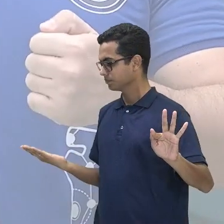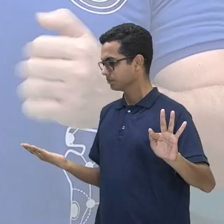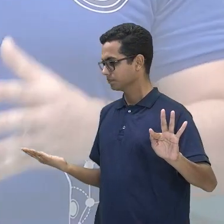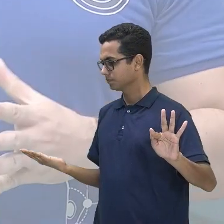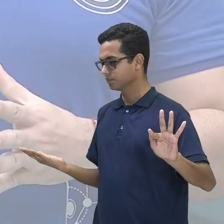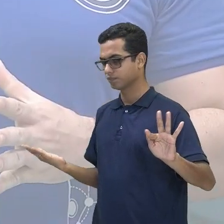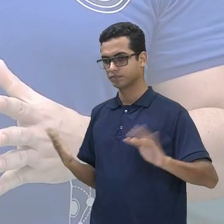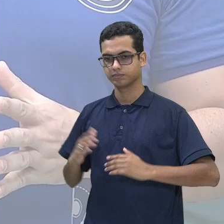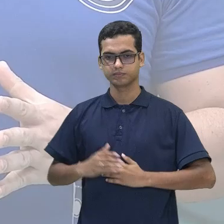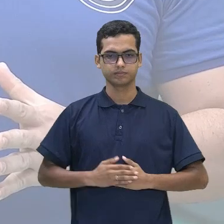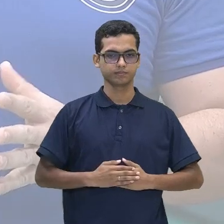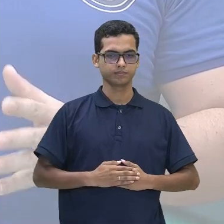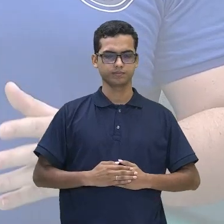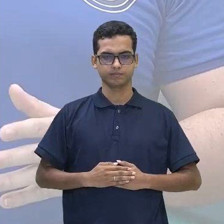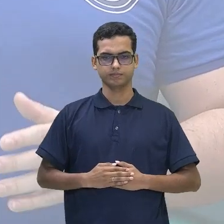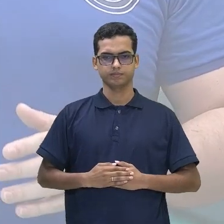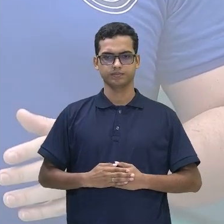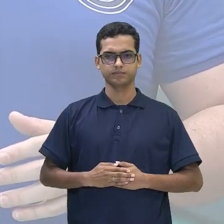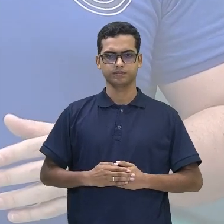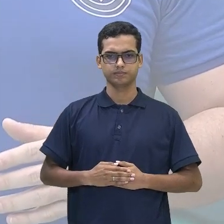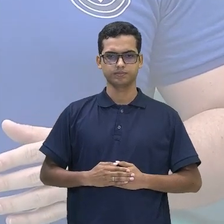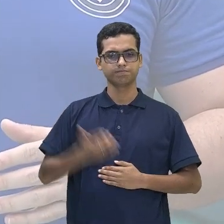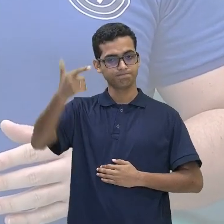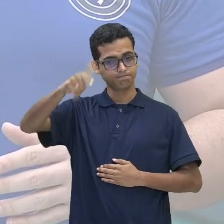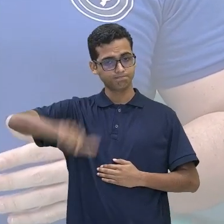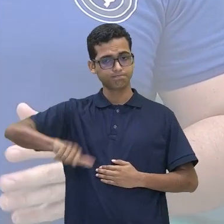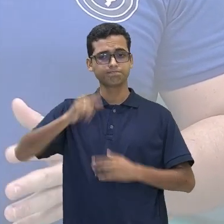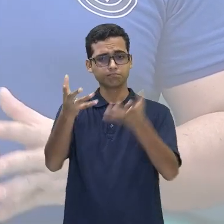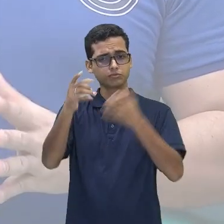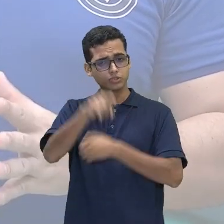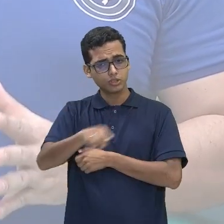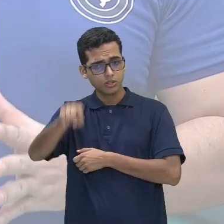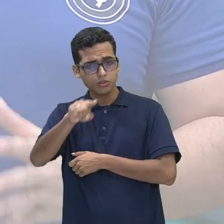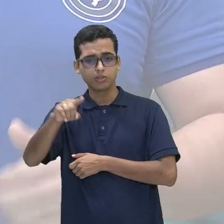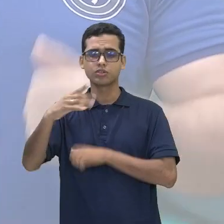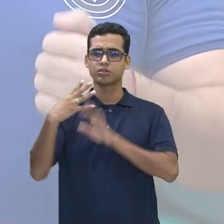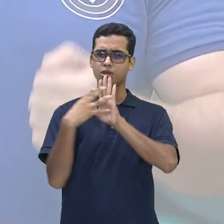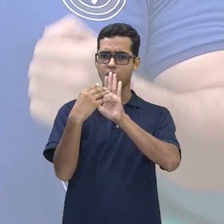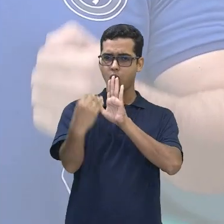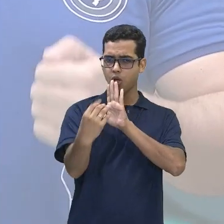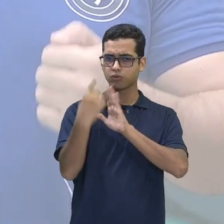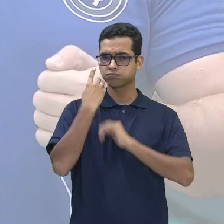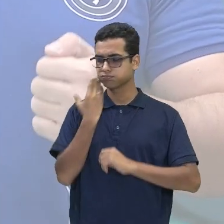fast? Mais uma vez, eu quero escutar bem alto. Are you driving fast?